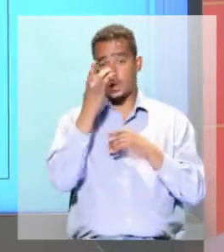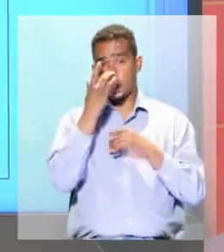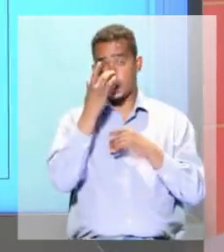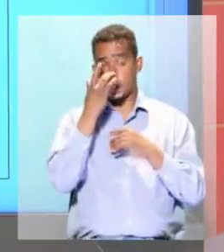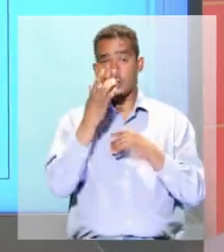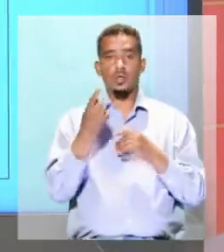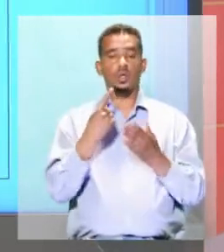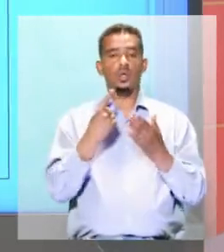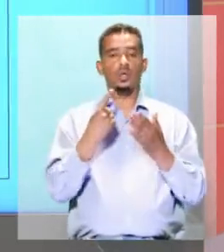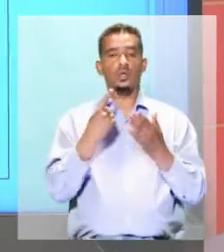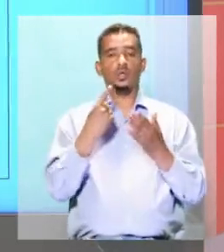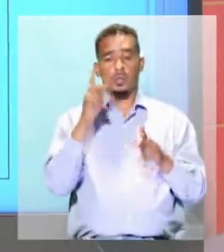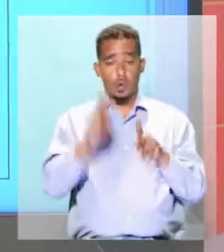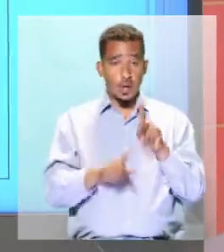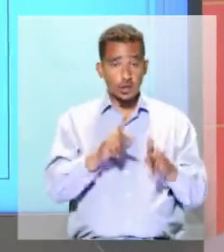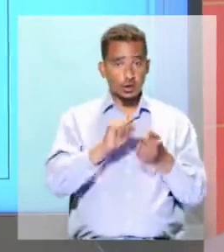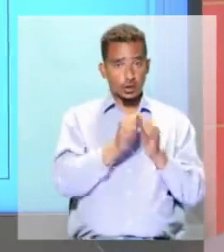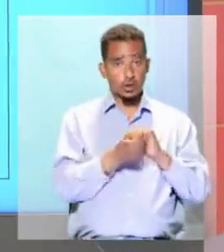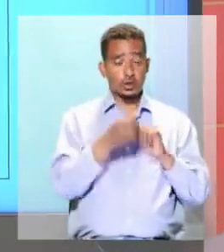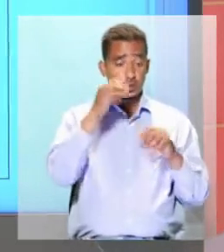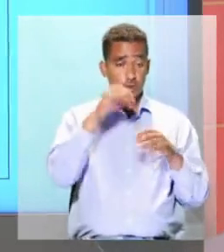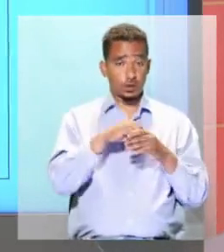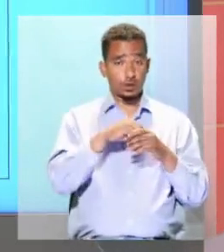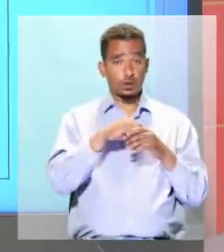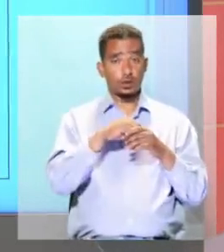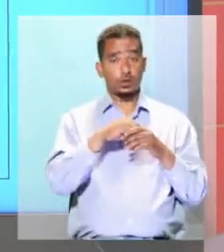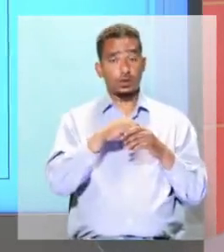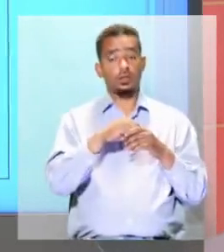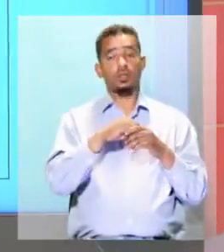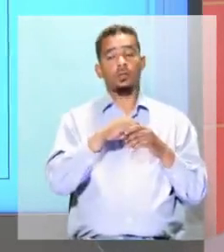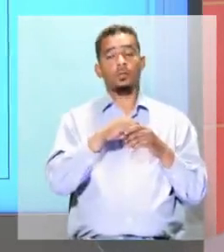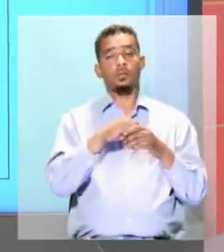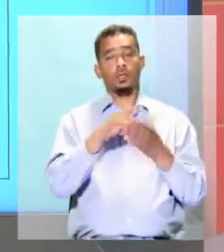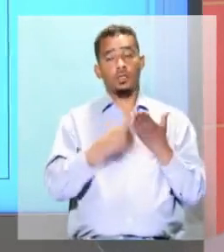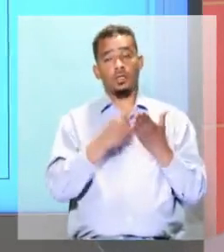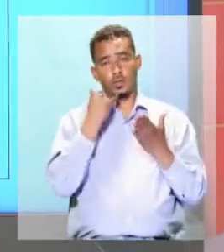migration which brings about the population change and effect, it is